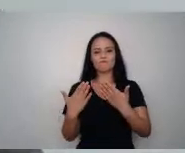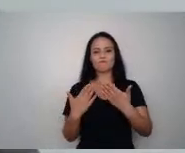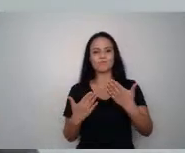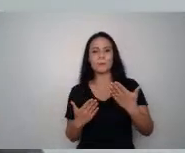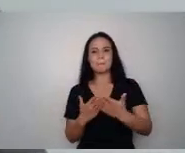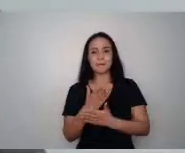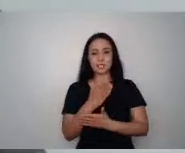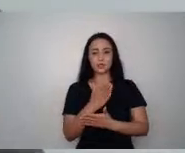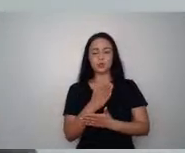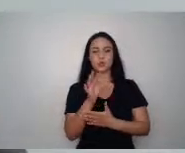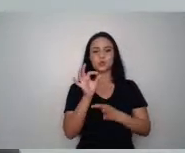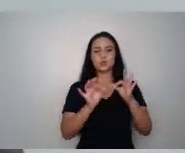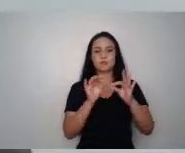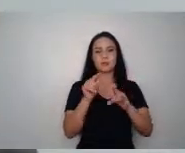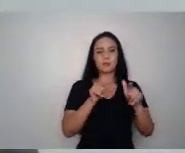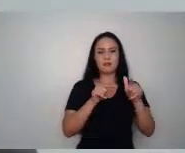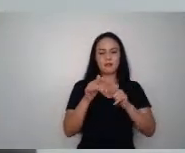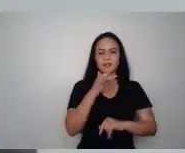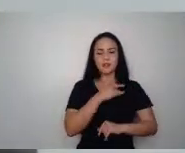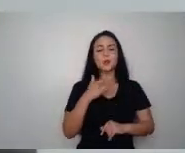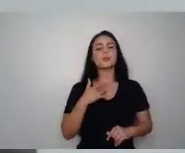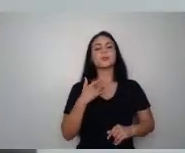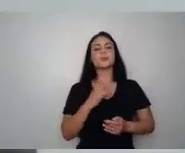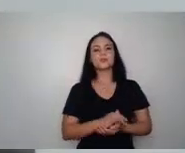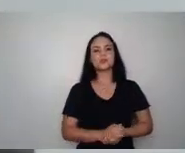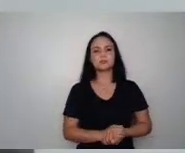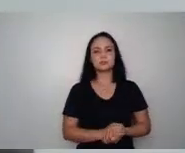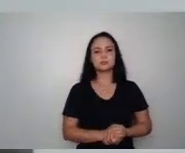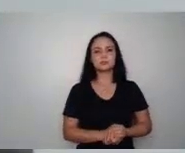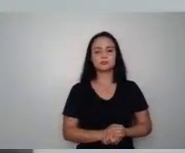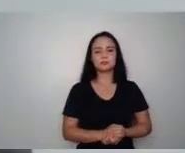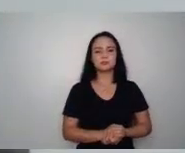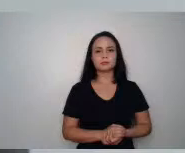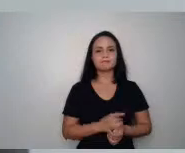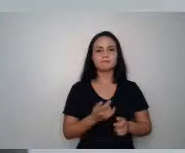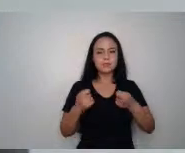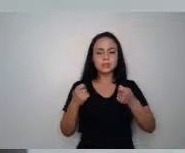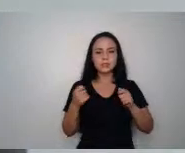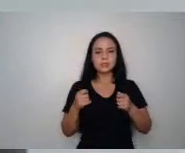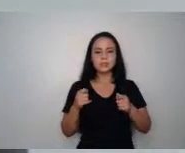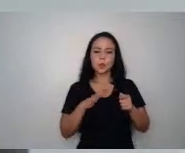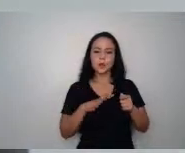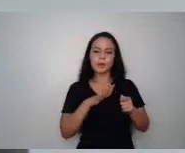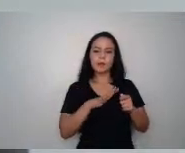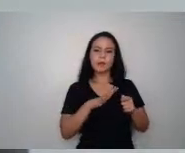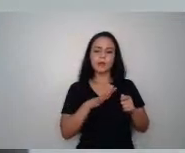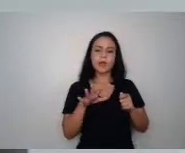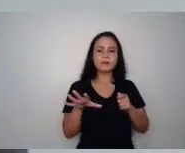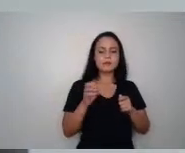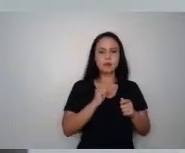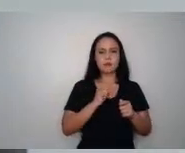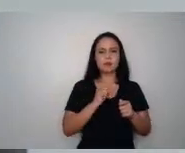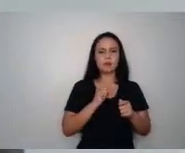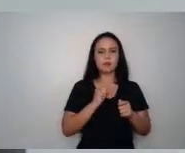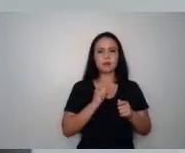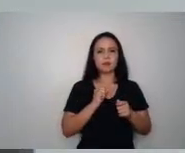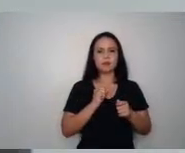that reflects directly and in many aspects of people's lives, I have to